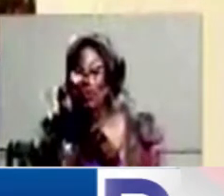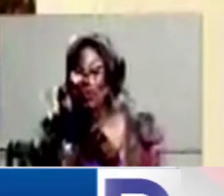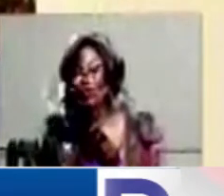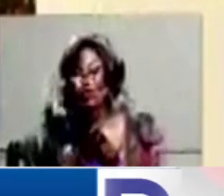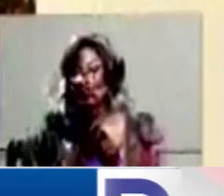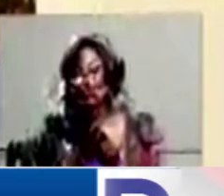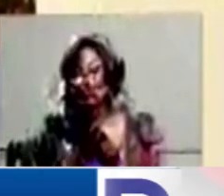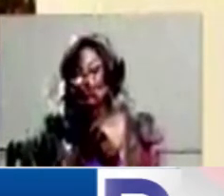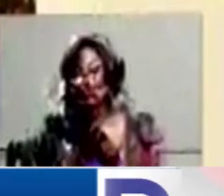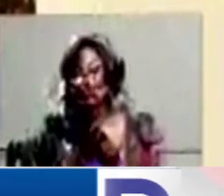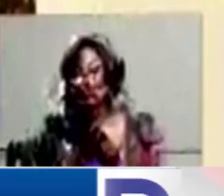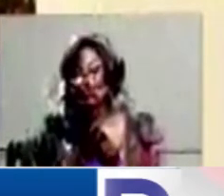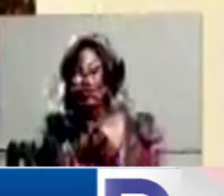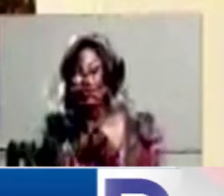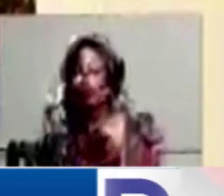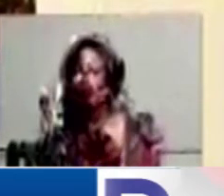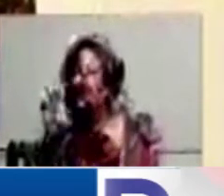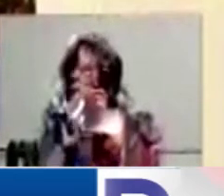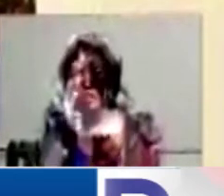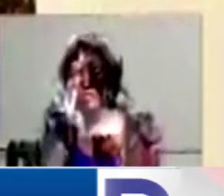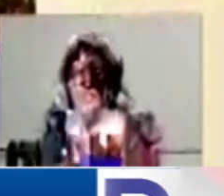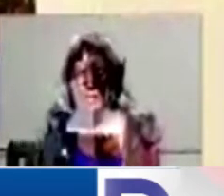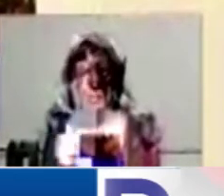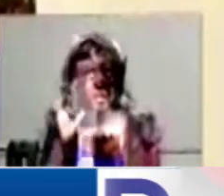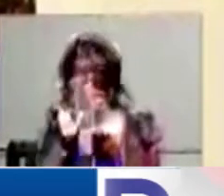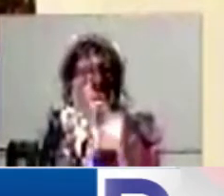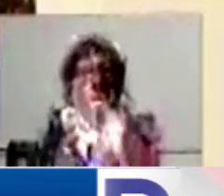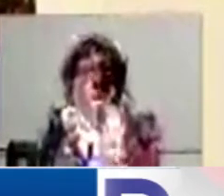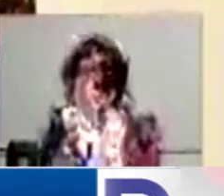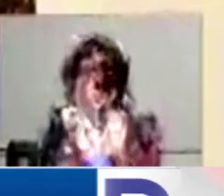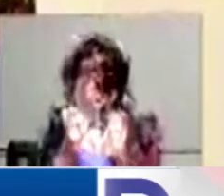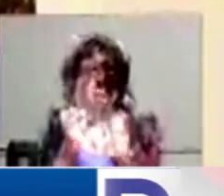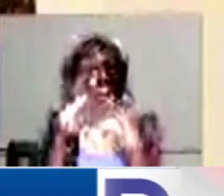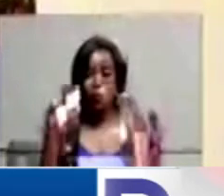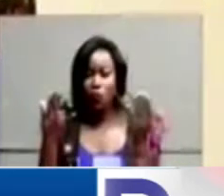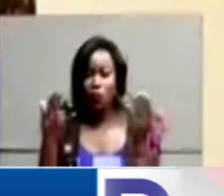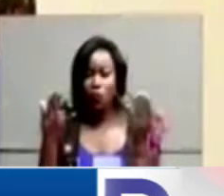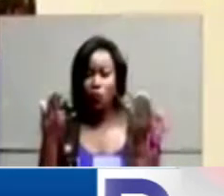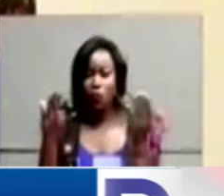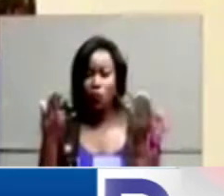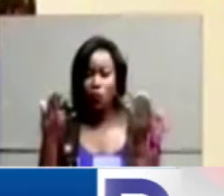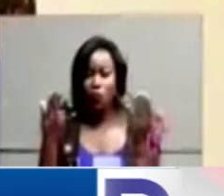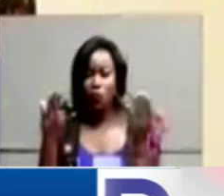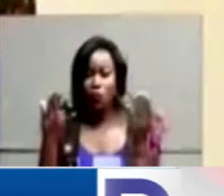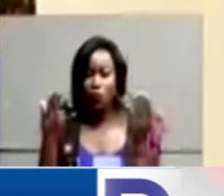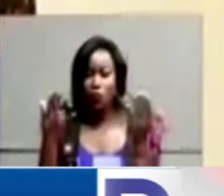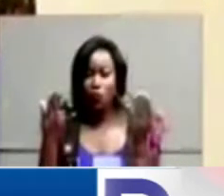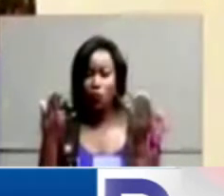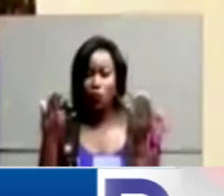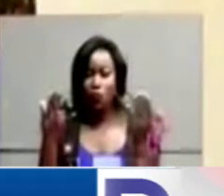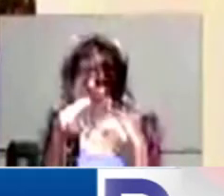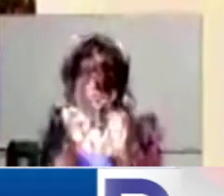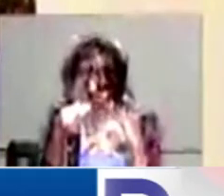Pakistan, Norino. I don't know what's in.